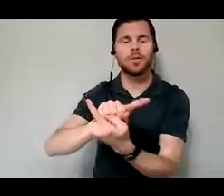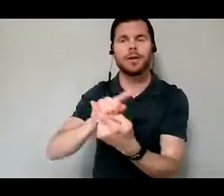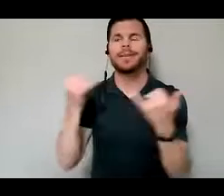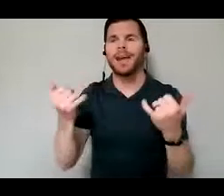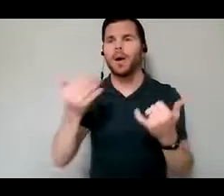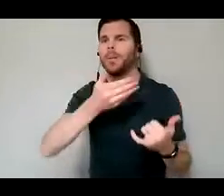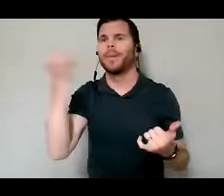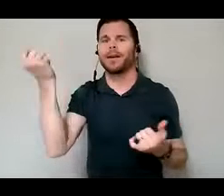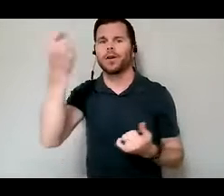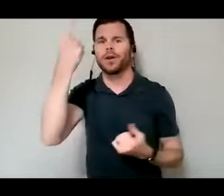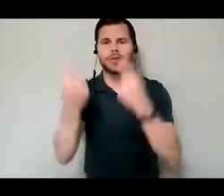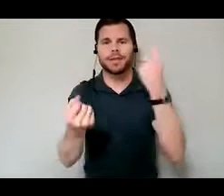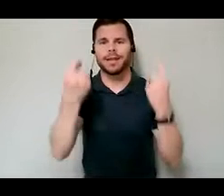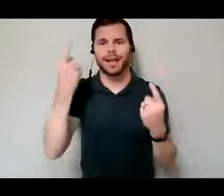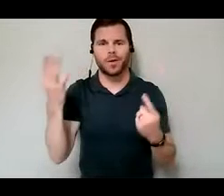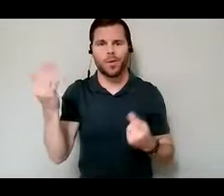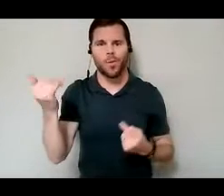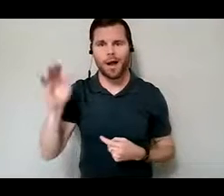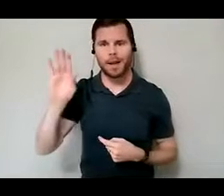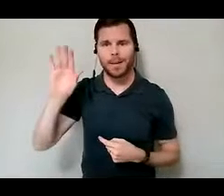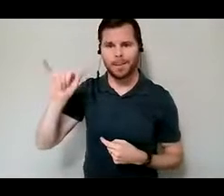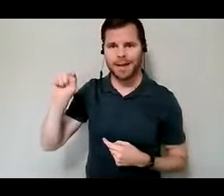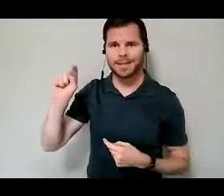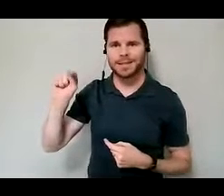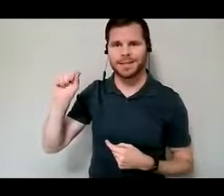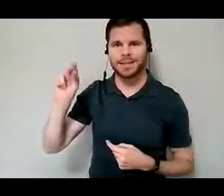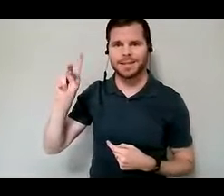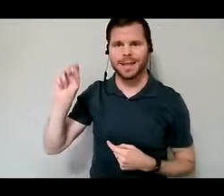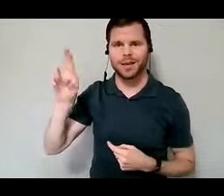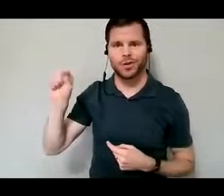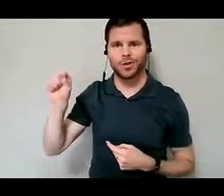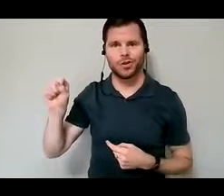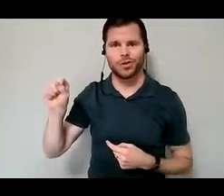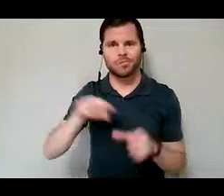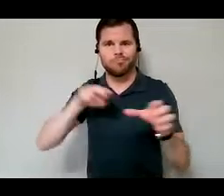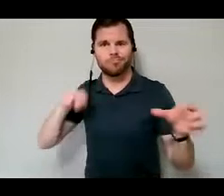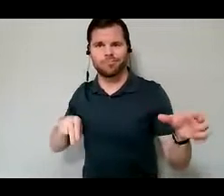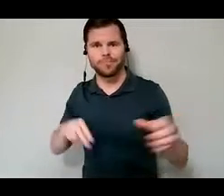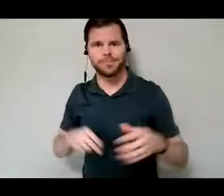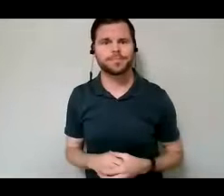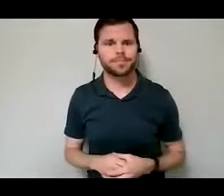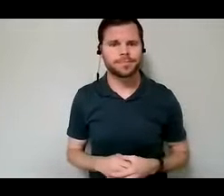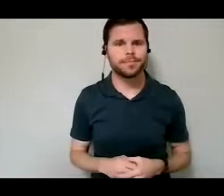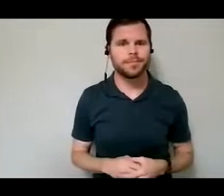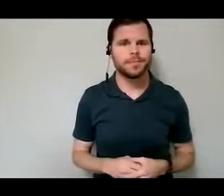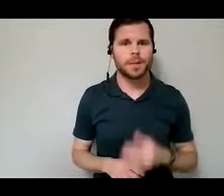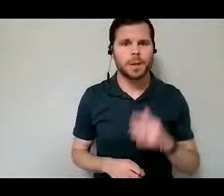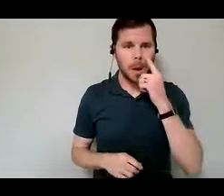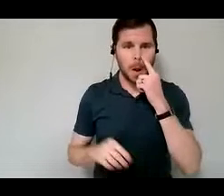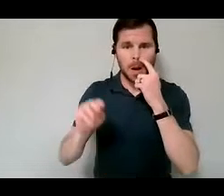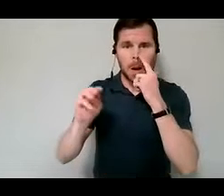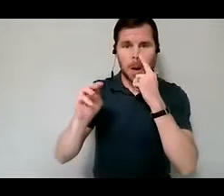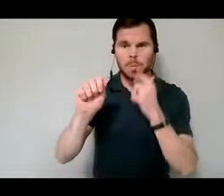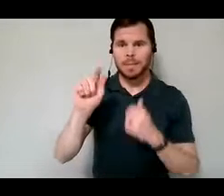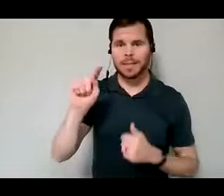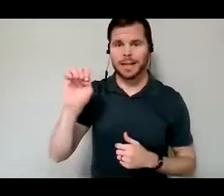why bystanders don't do anything. But I was like, so I'm not really sure why it's at this school because there's no bullying. There's